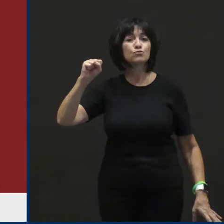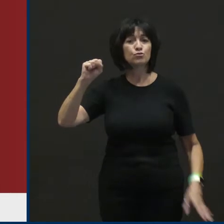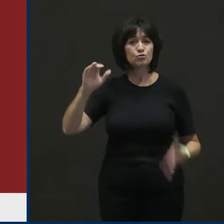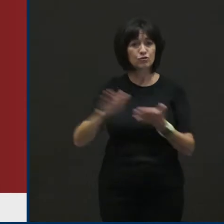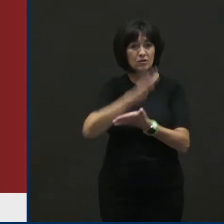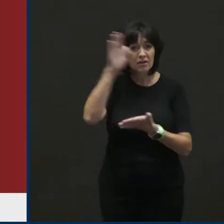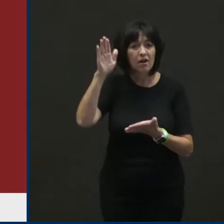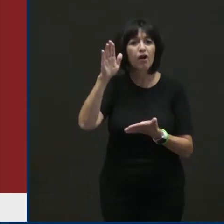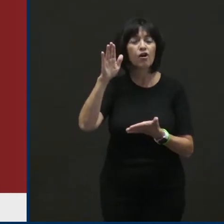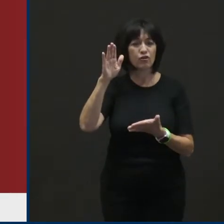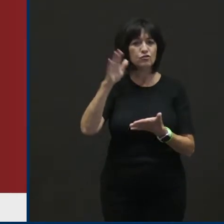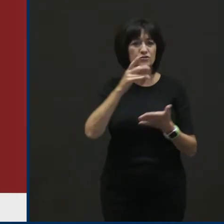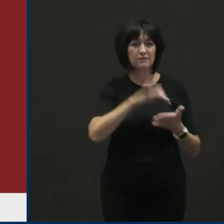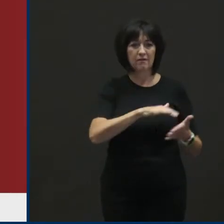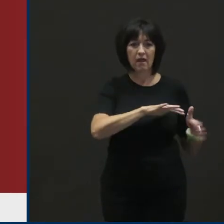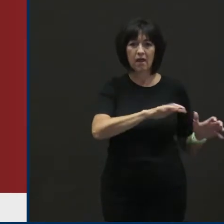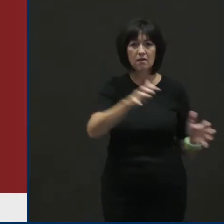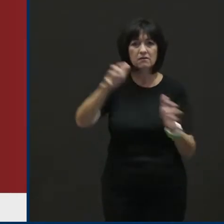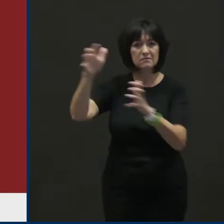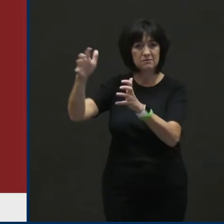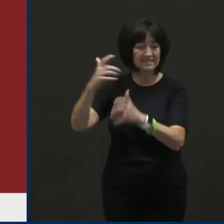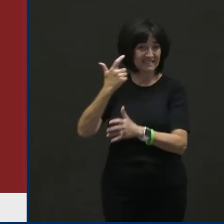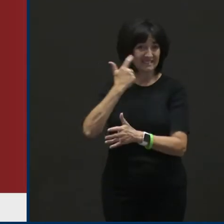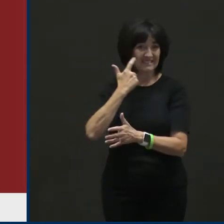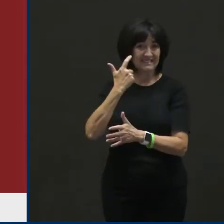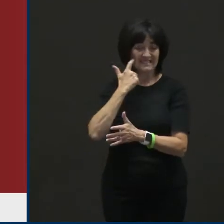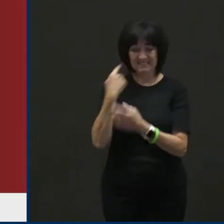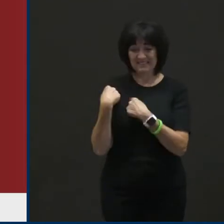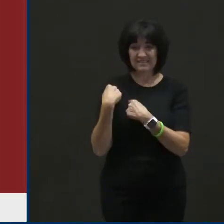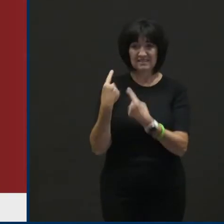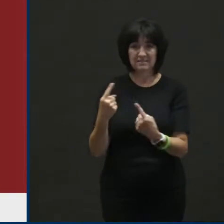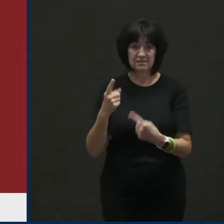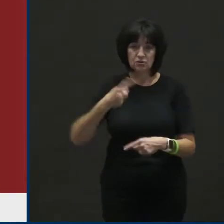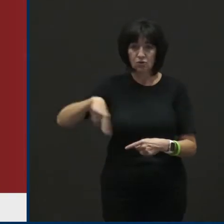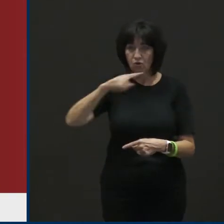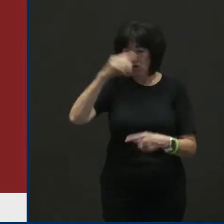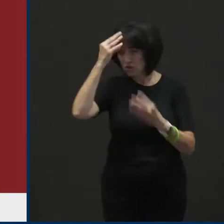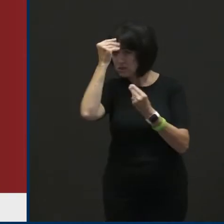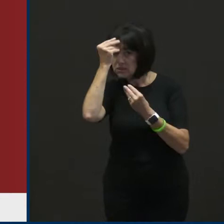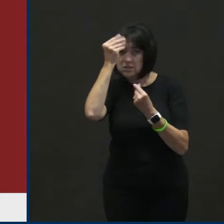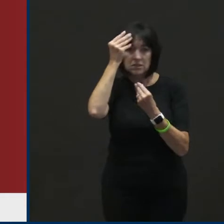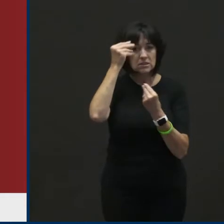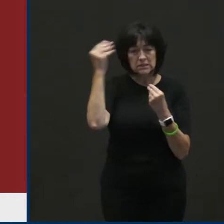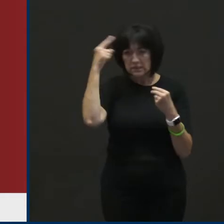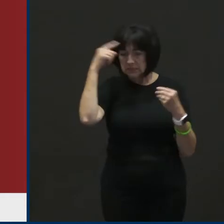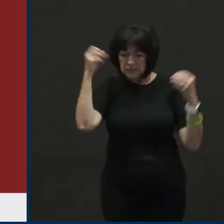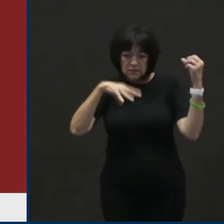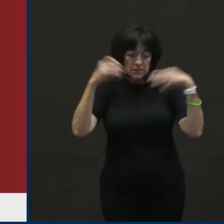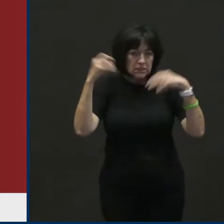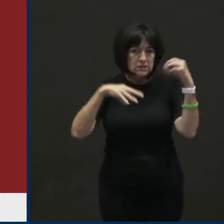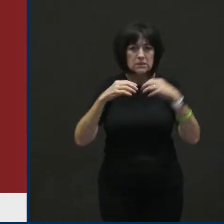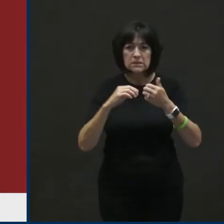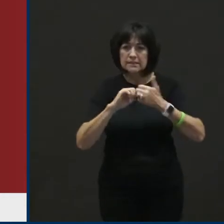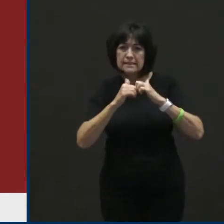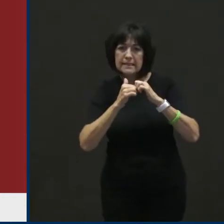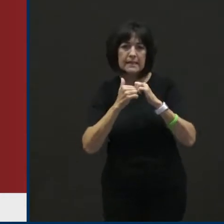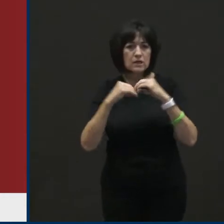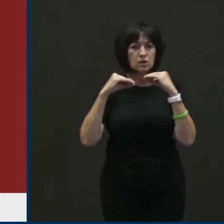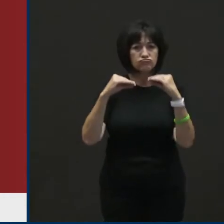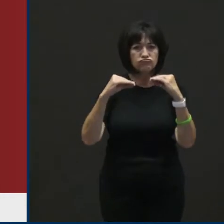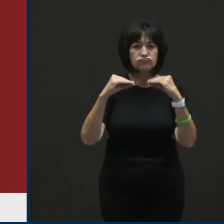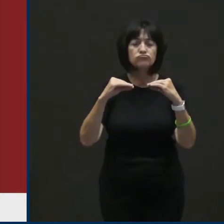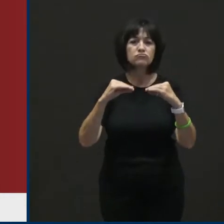Each of those subgroups have been working really hard over the last 6 months as they adjusted to a new